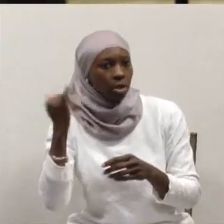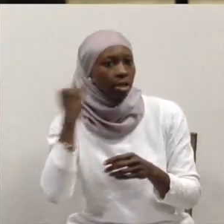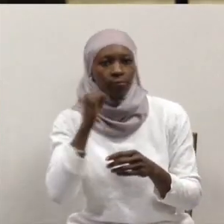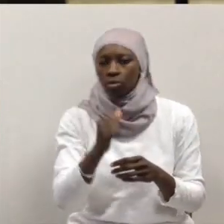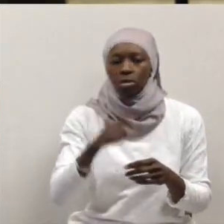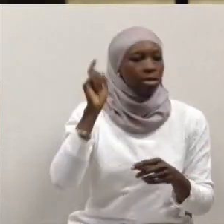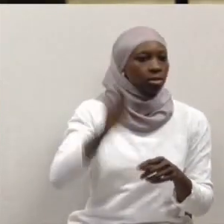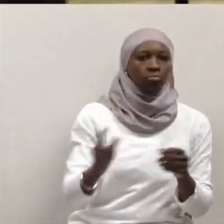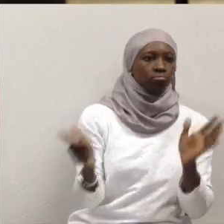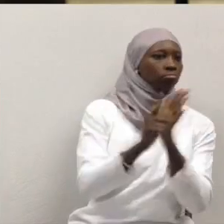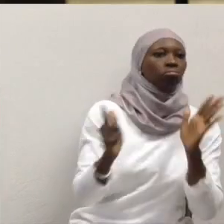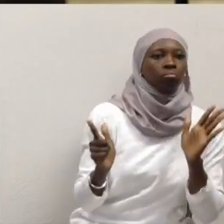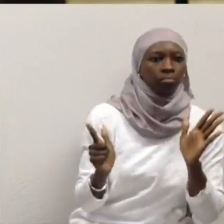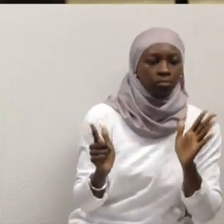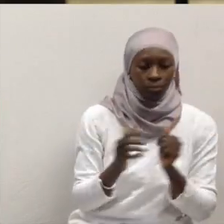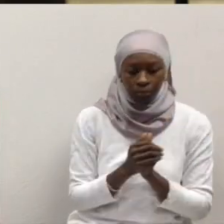on the heels of